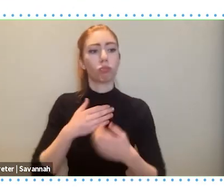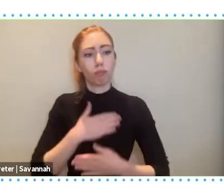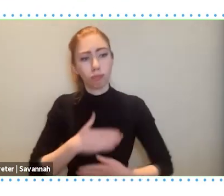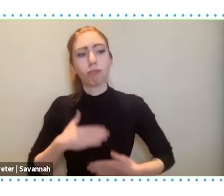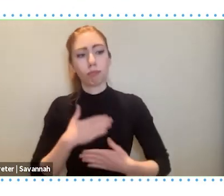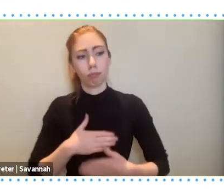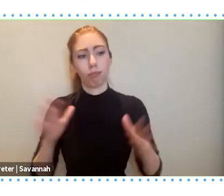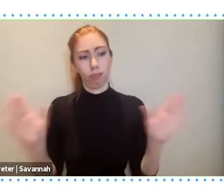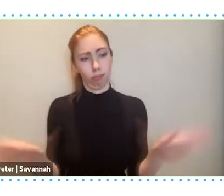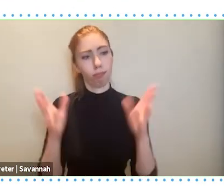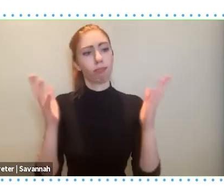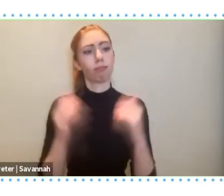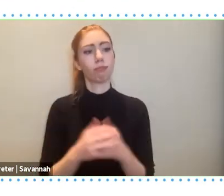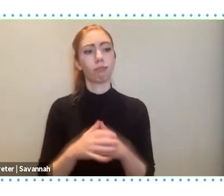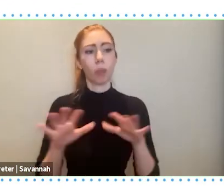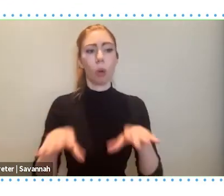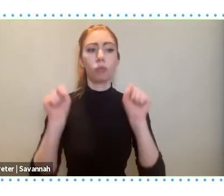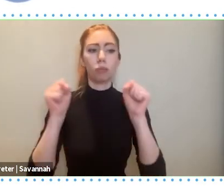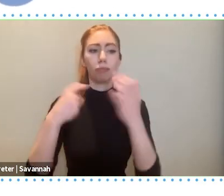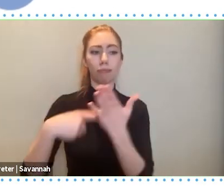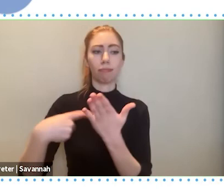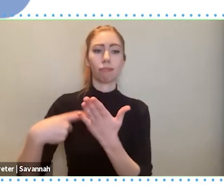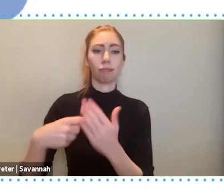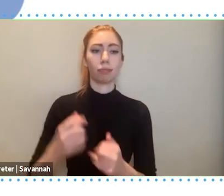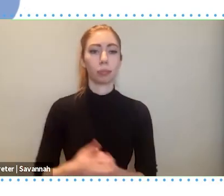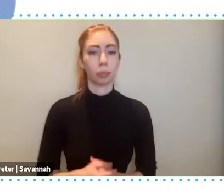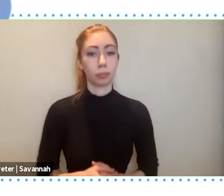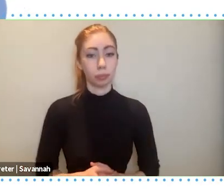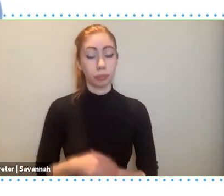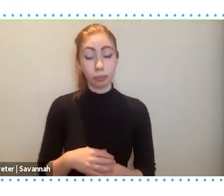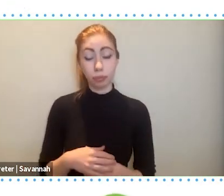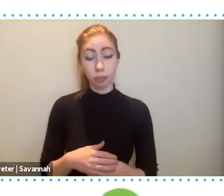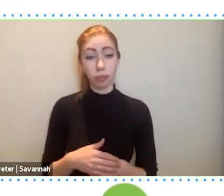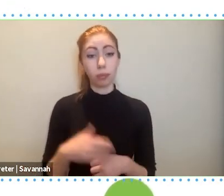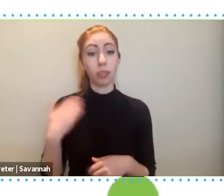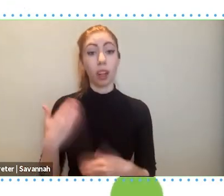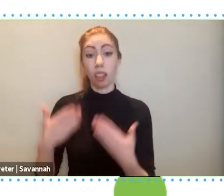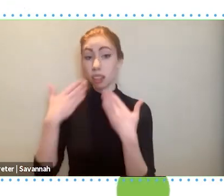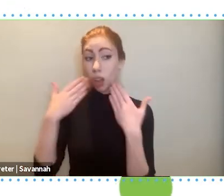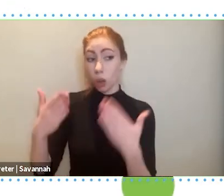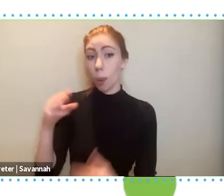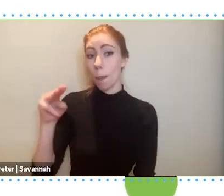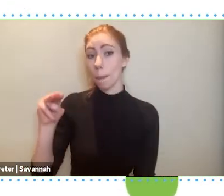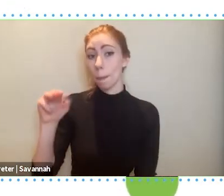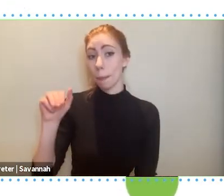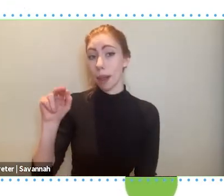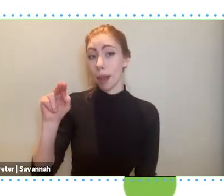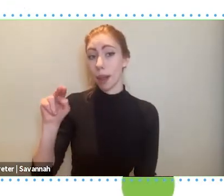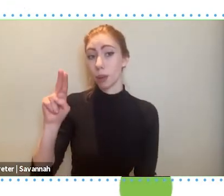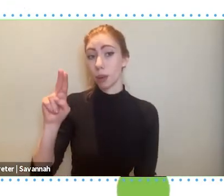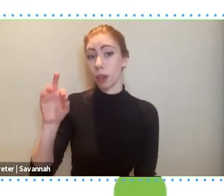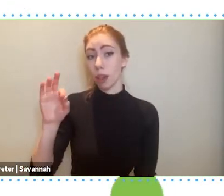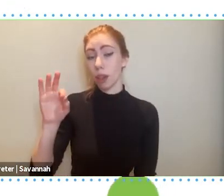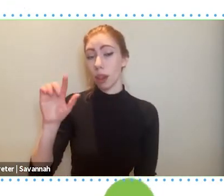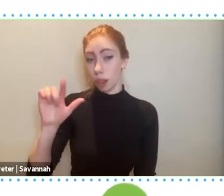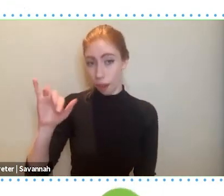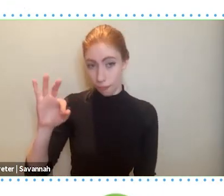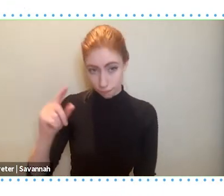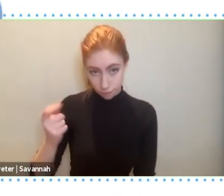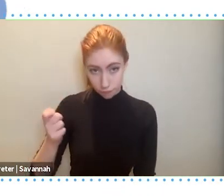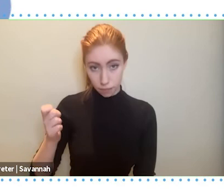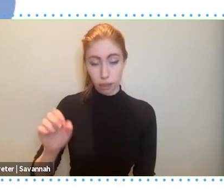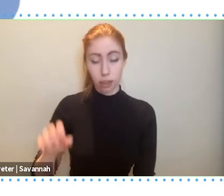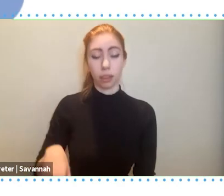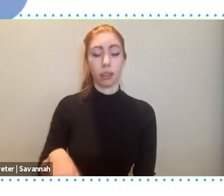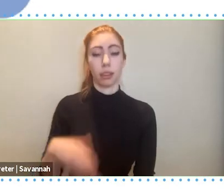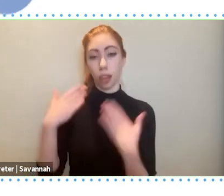As Aubrey did, let me also give a shout out to our friends at Manulife Financial, who are the supporting partners for the series. And finally, if I